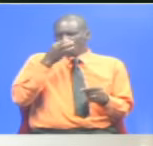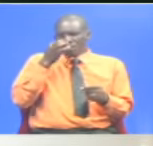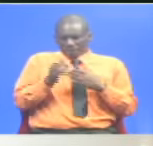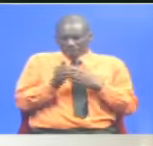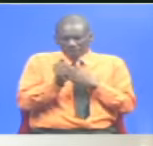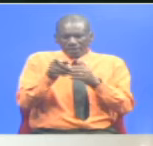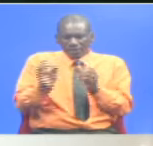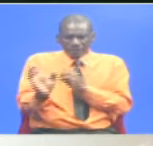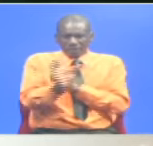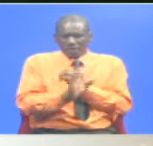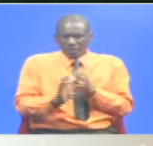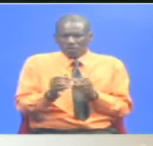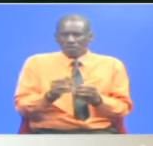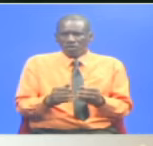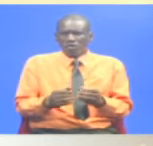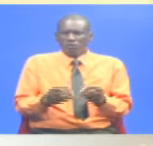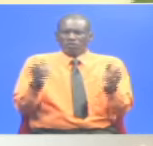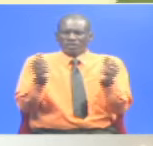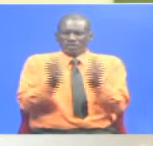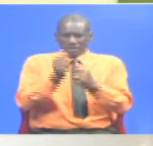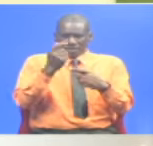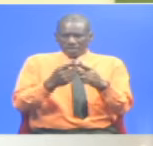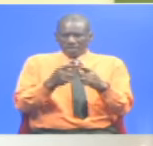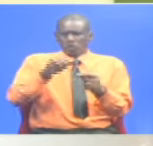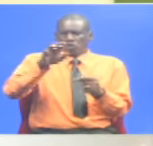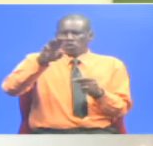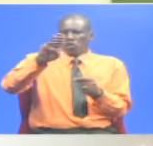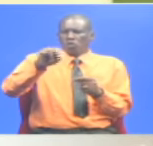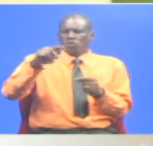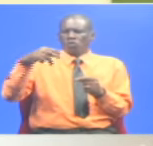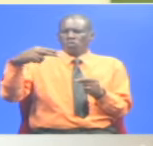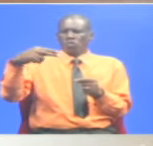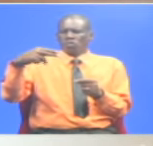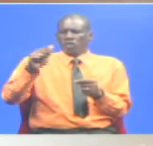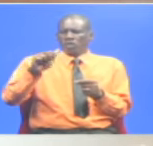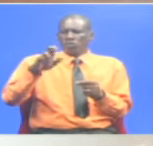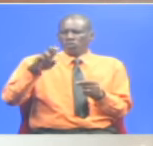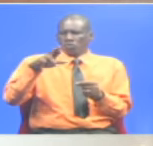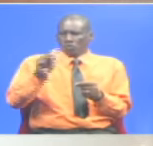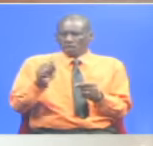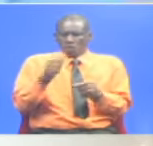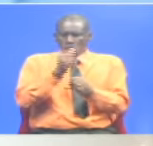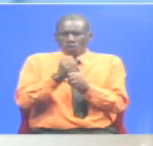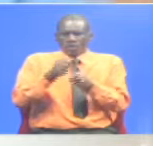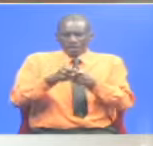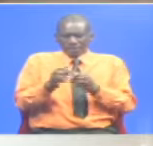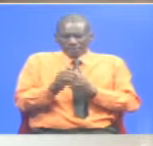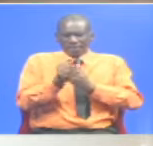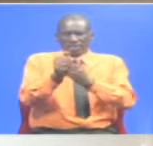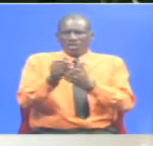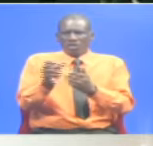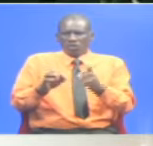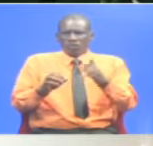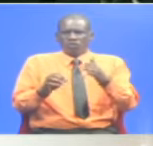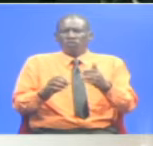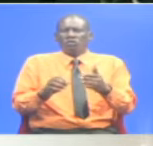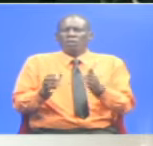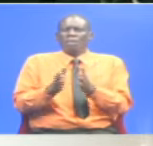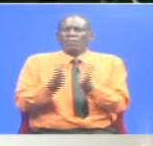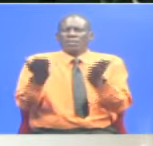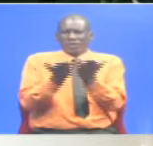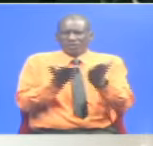Mwai Kibaki. For a decade, Muthaura served as the head of public service and secretary to Kibaki's cabinet.